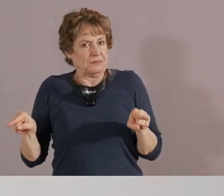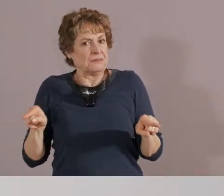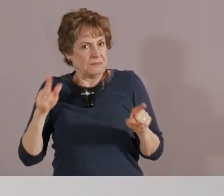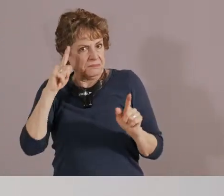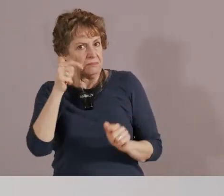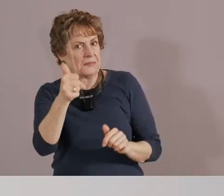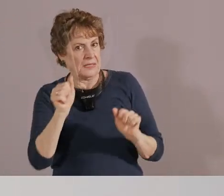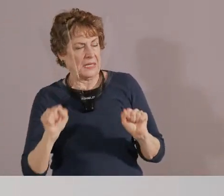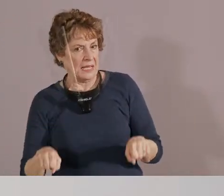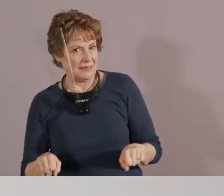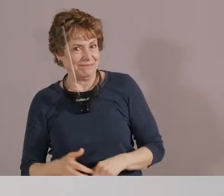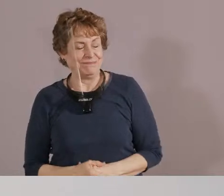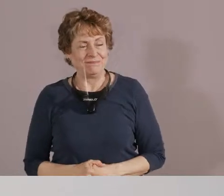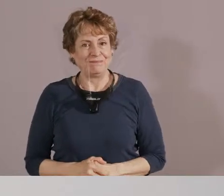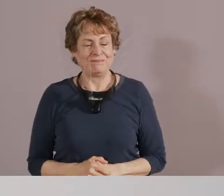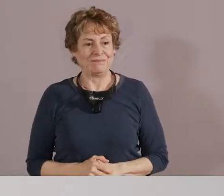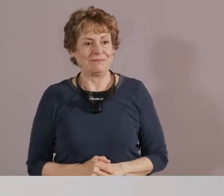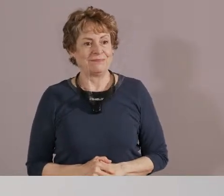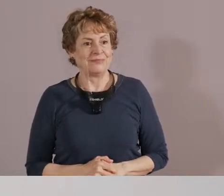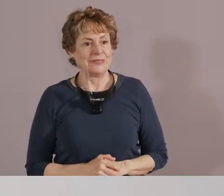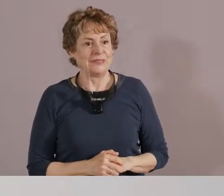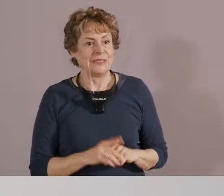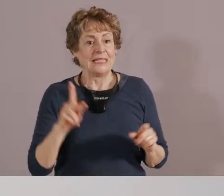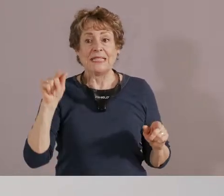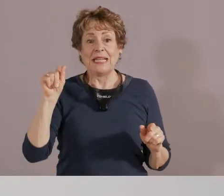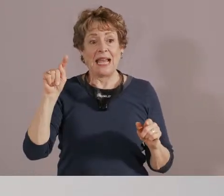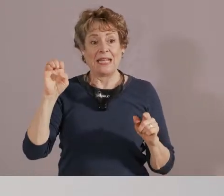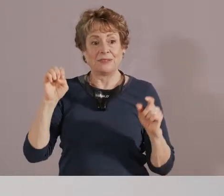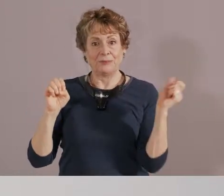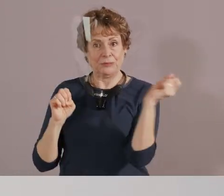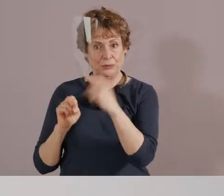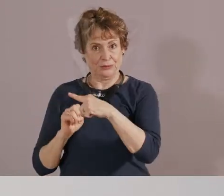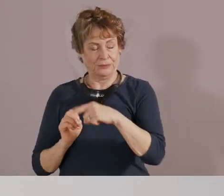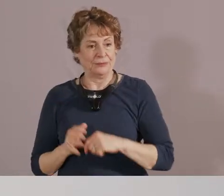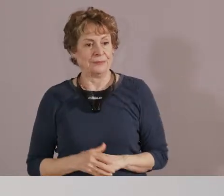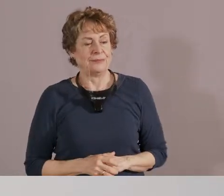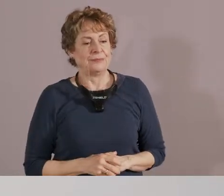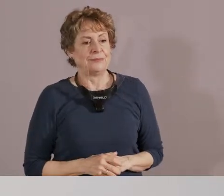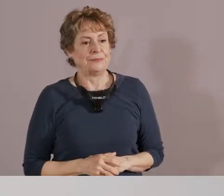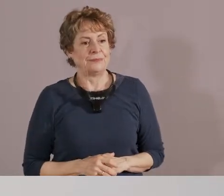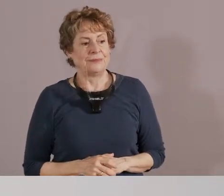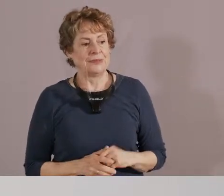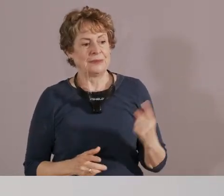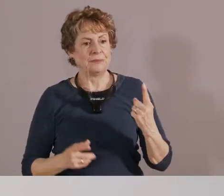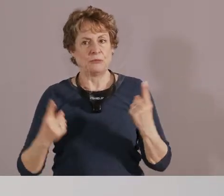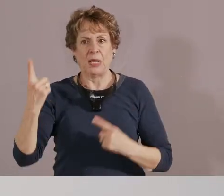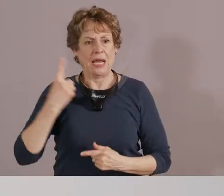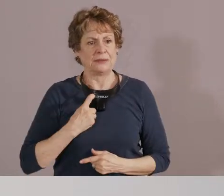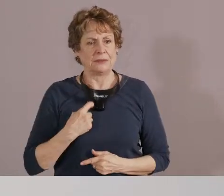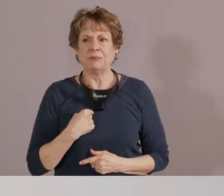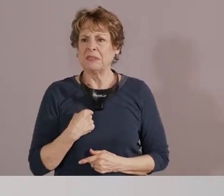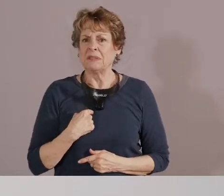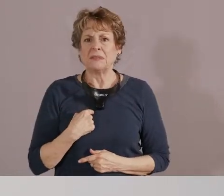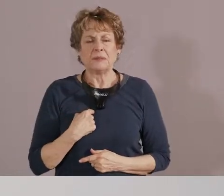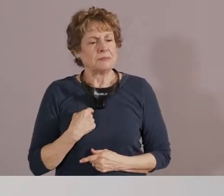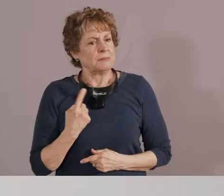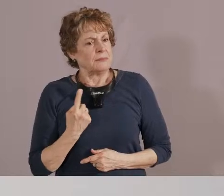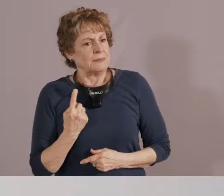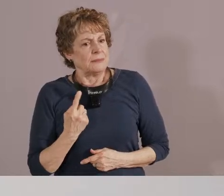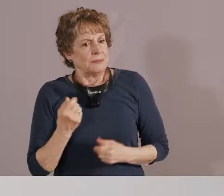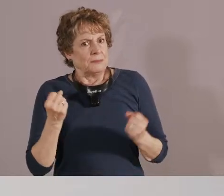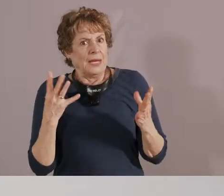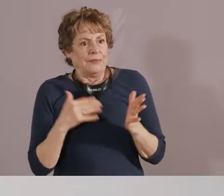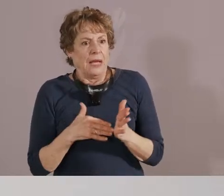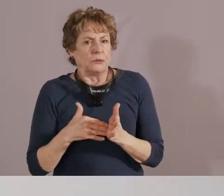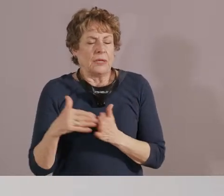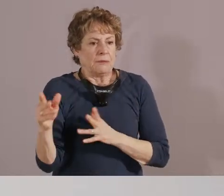Hi there. I was asked a question about you know, obviously tens of thousands of people with appointments now, and